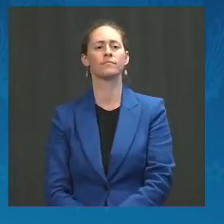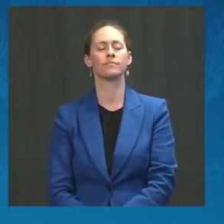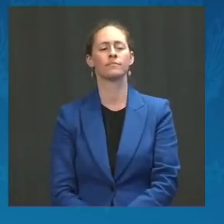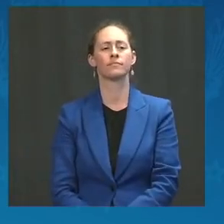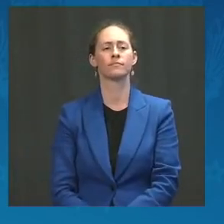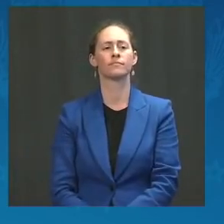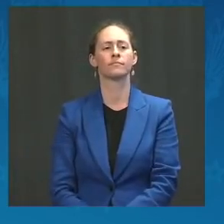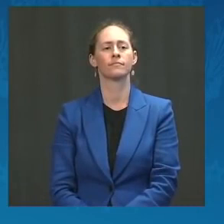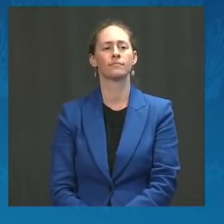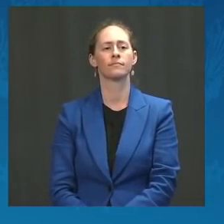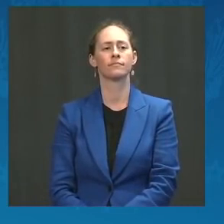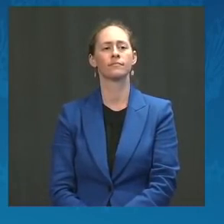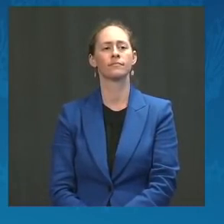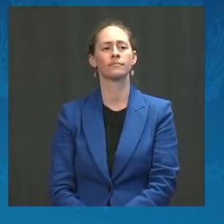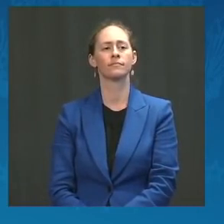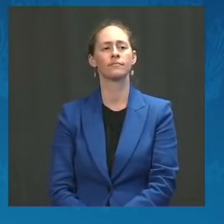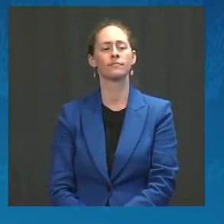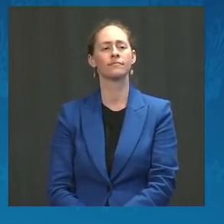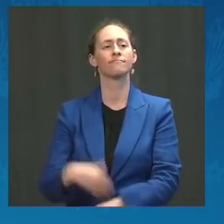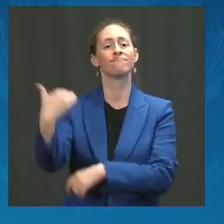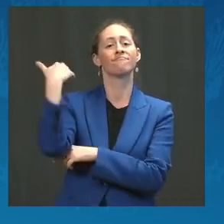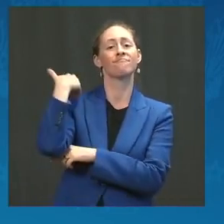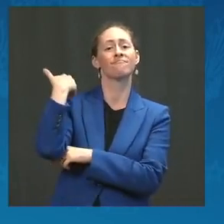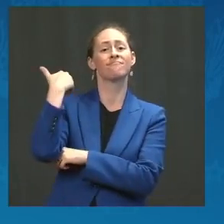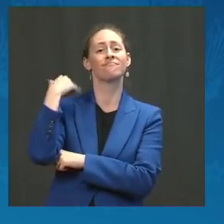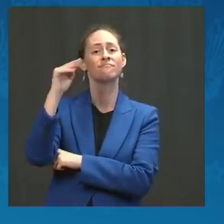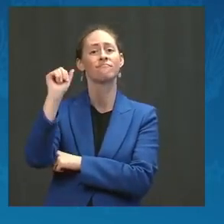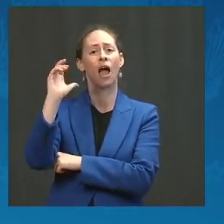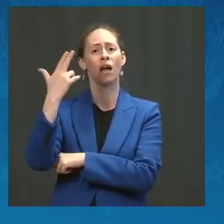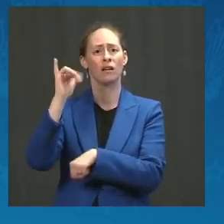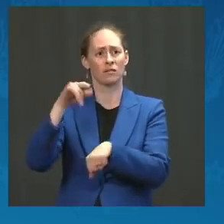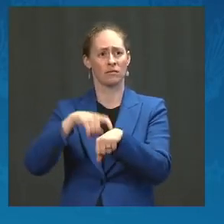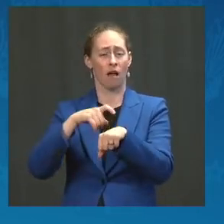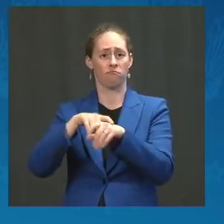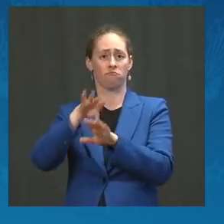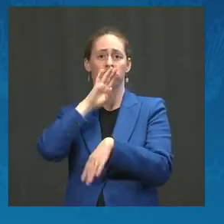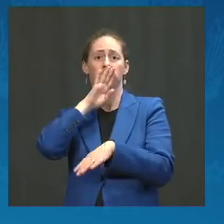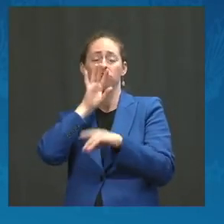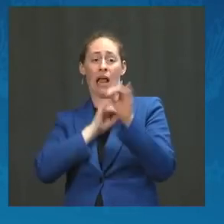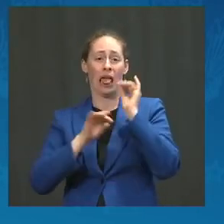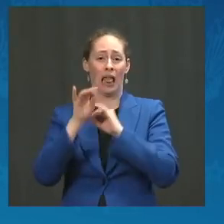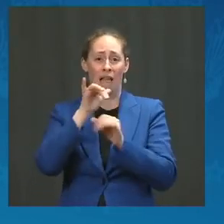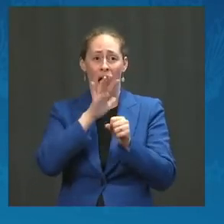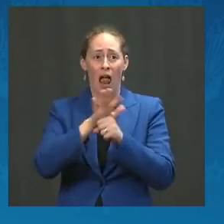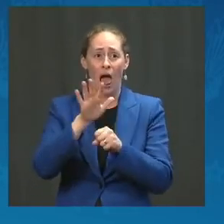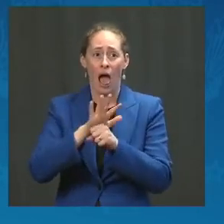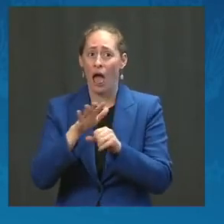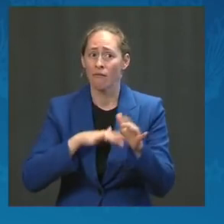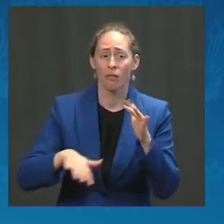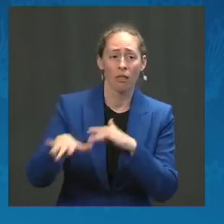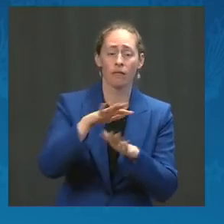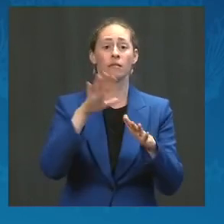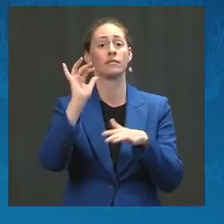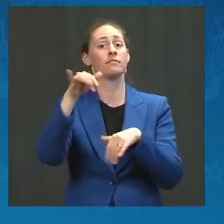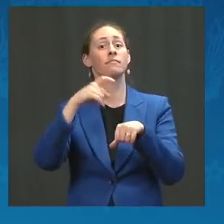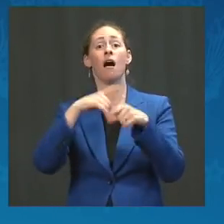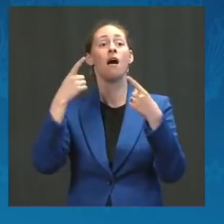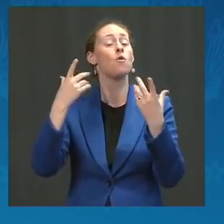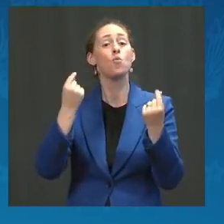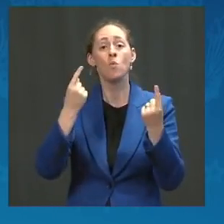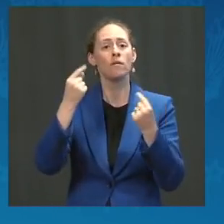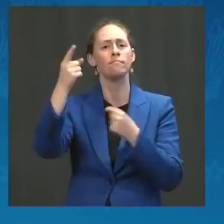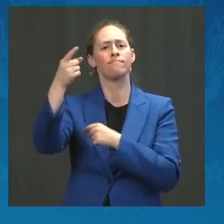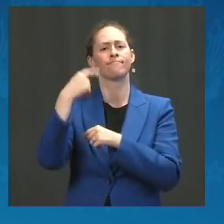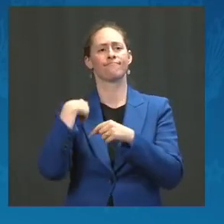school workers by utilizing our federal pharmacy program. Almost 90% of educators and school staff are now